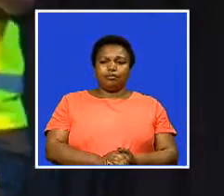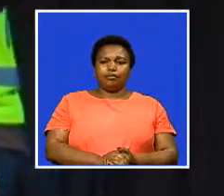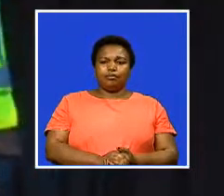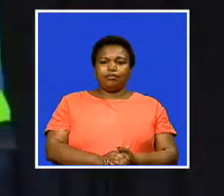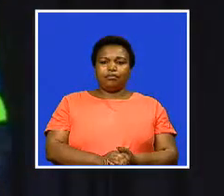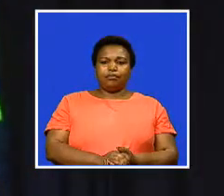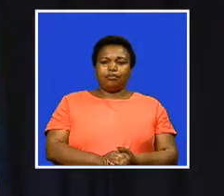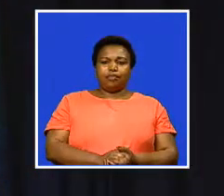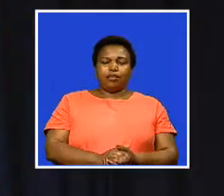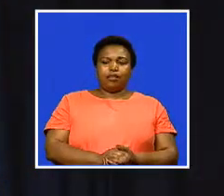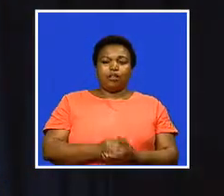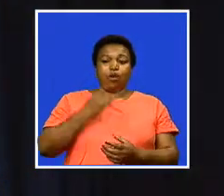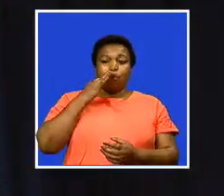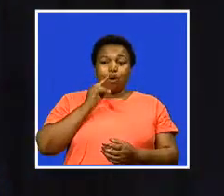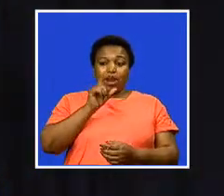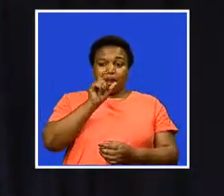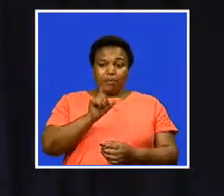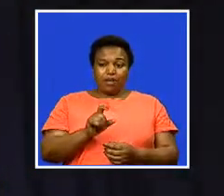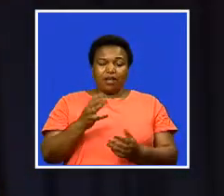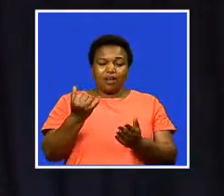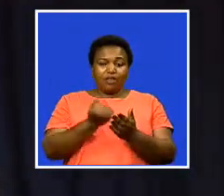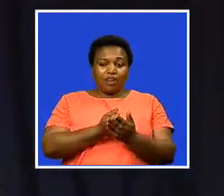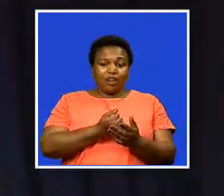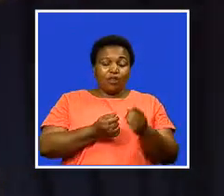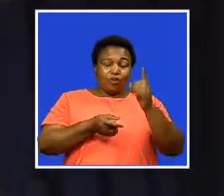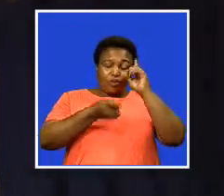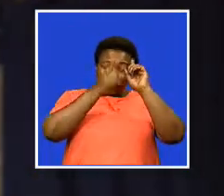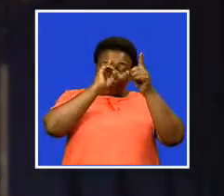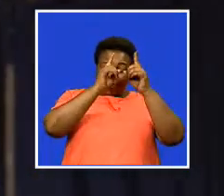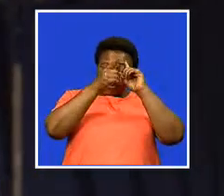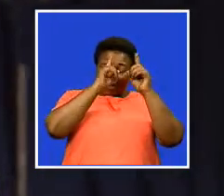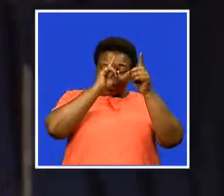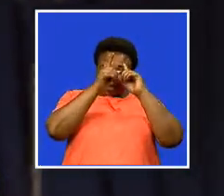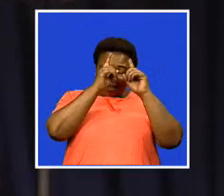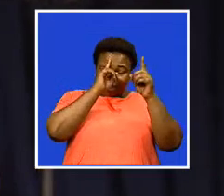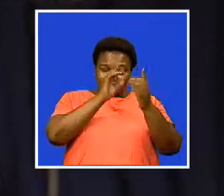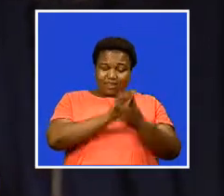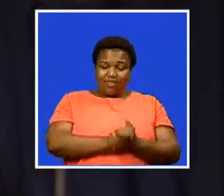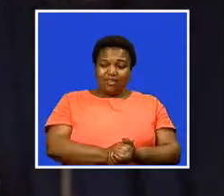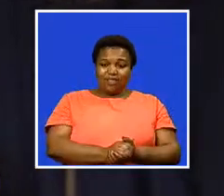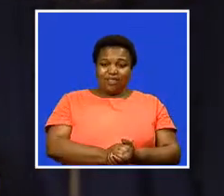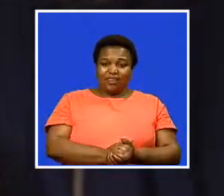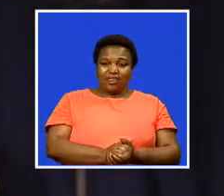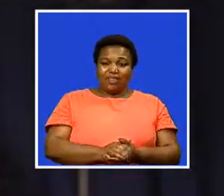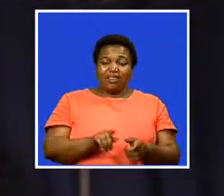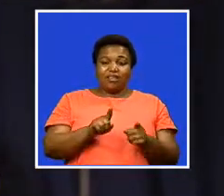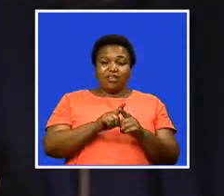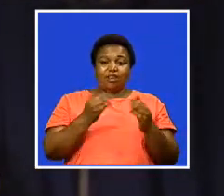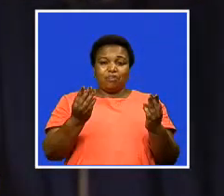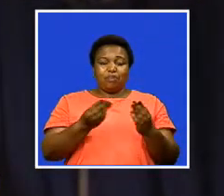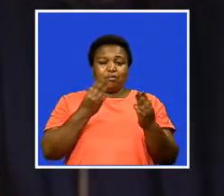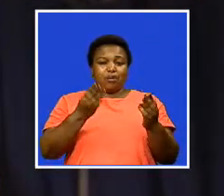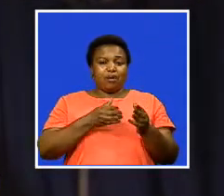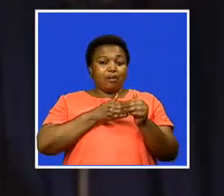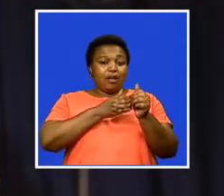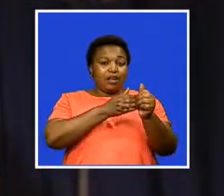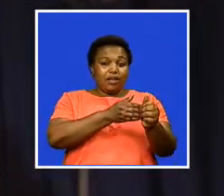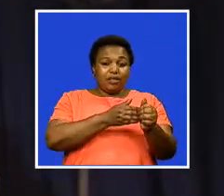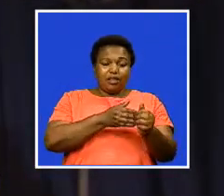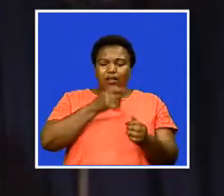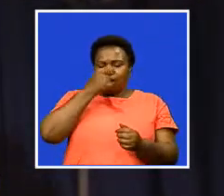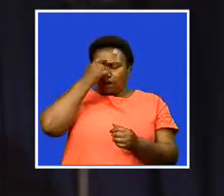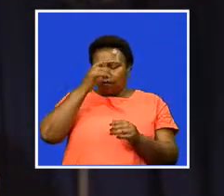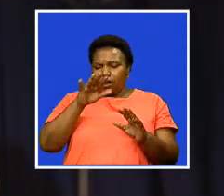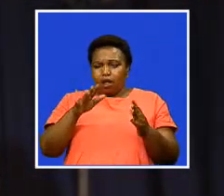umuntu nakathola ithuba lekuhlola ukuthi abantu labadzala njengahulumende baholi bahulumende basebenza kanjani.